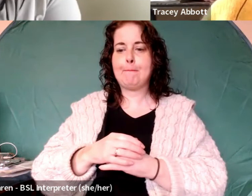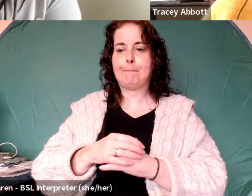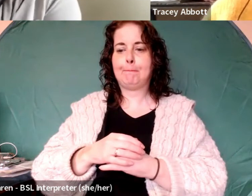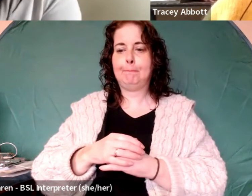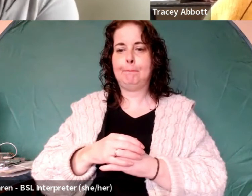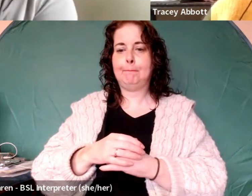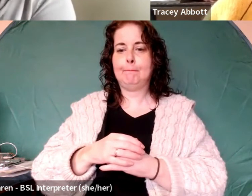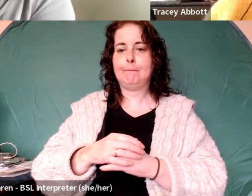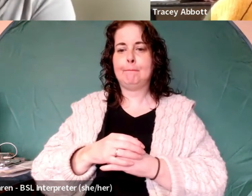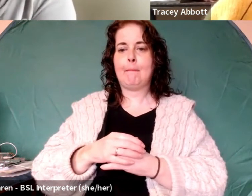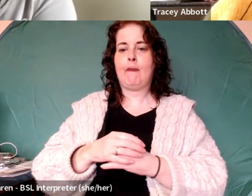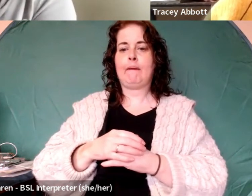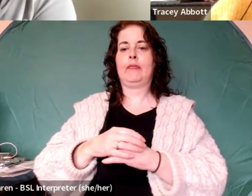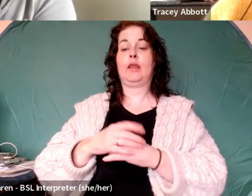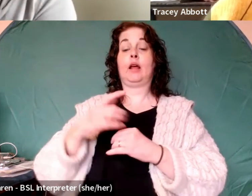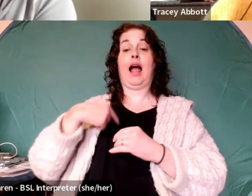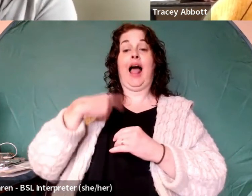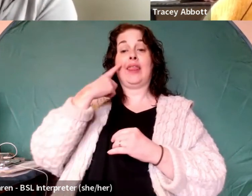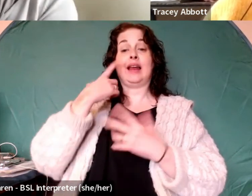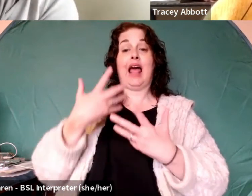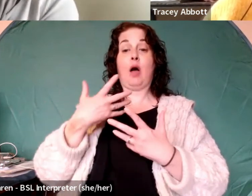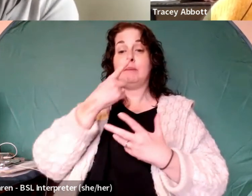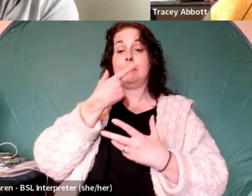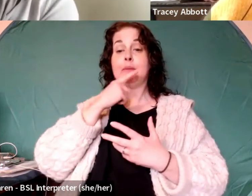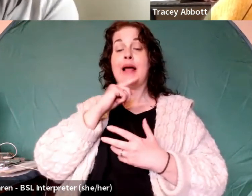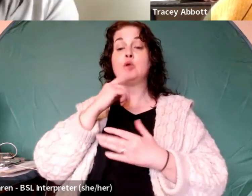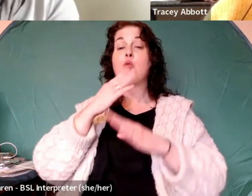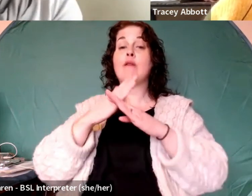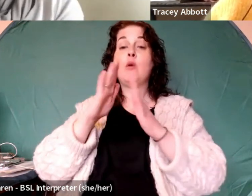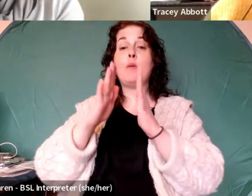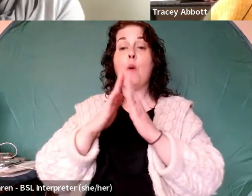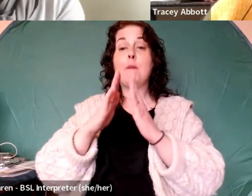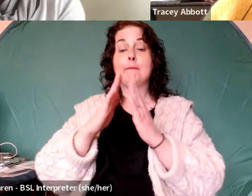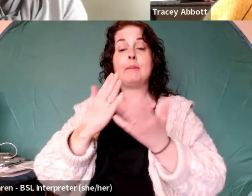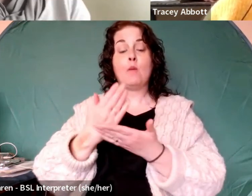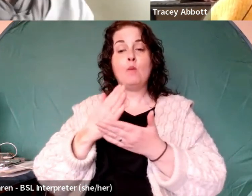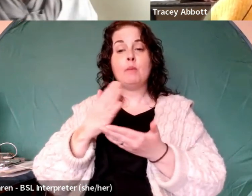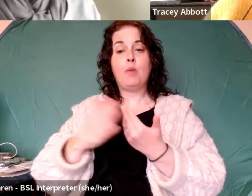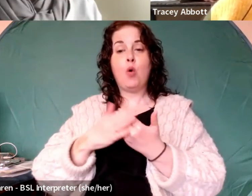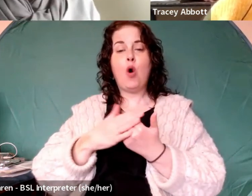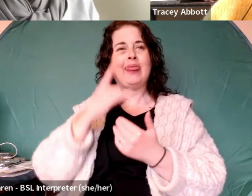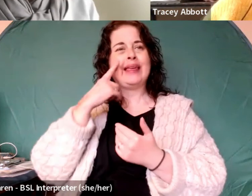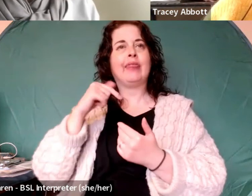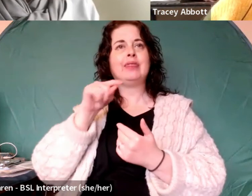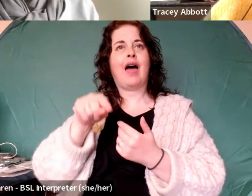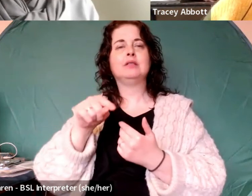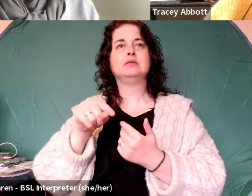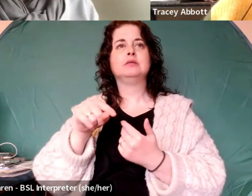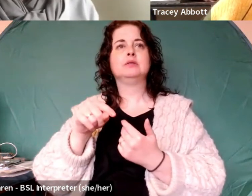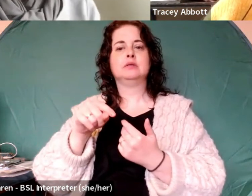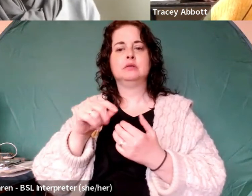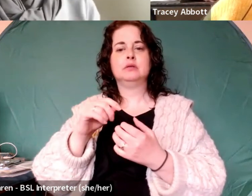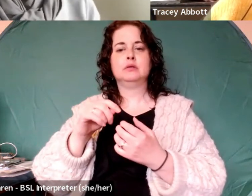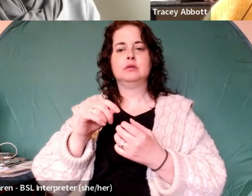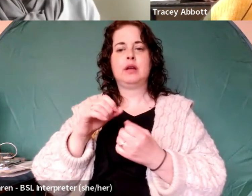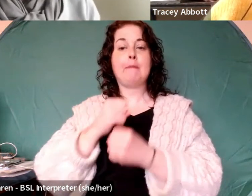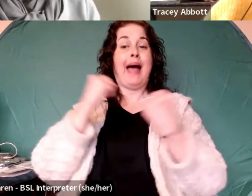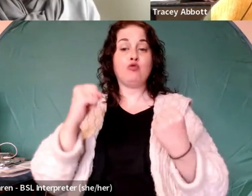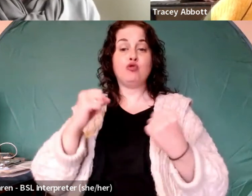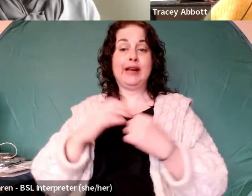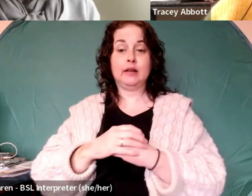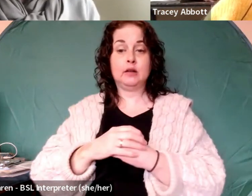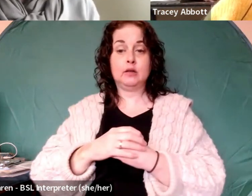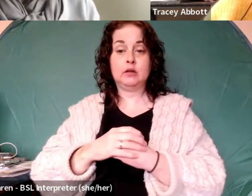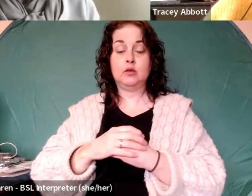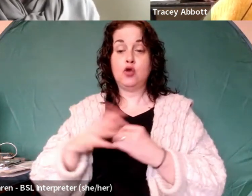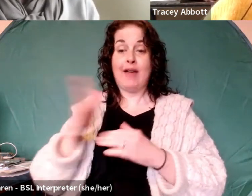And I think now as well, with people being able to work from home more than they did, I think that's quite empowering. Certainly not every